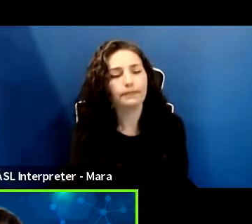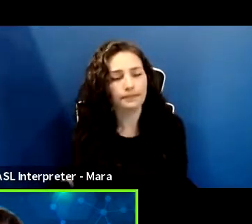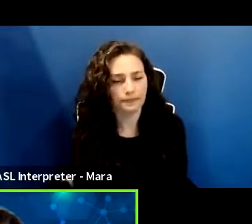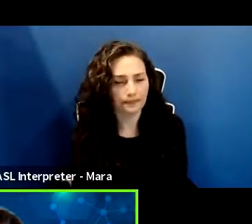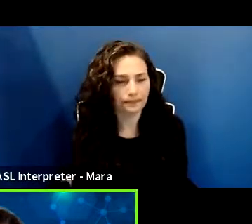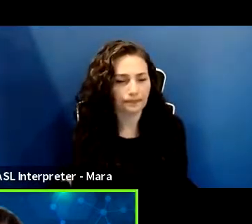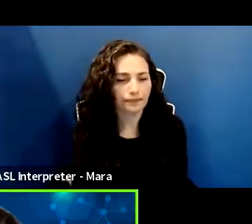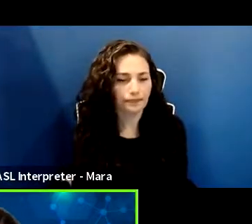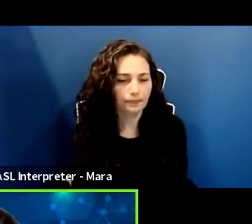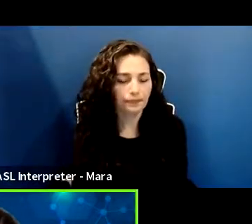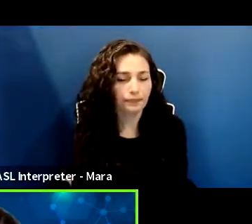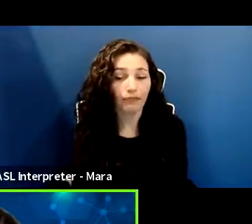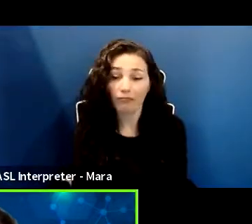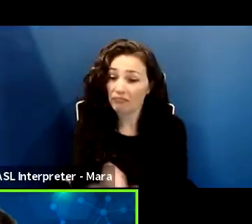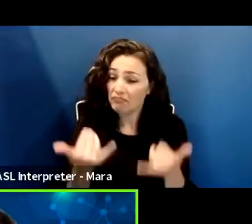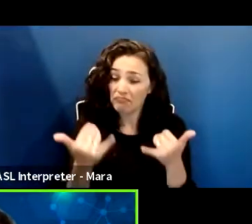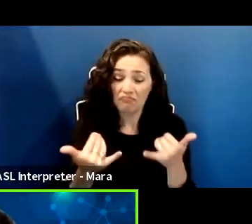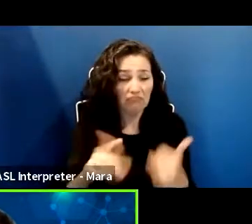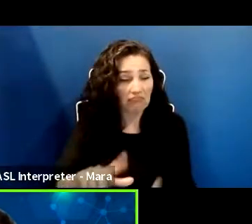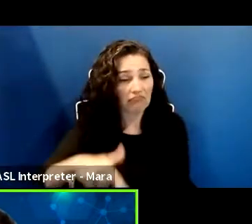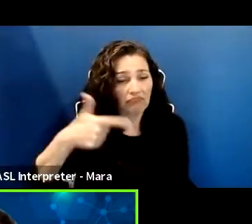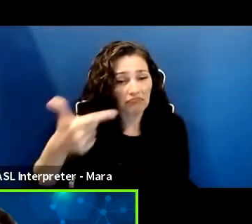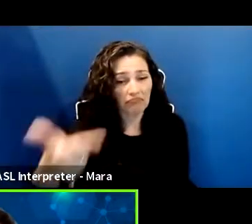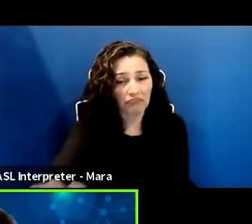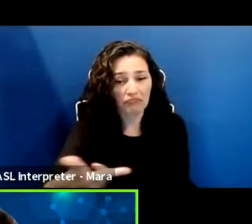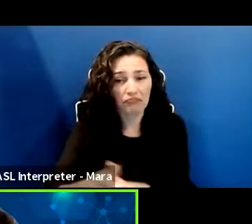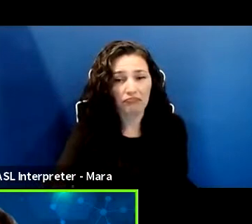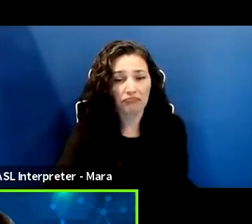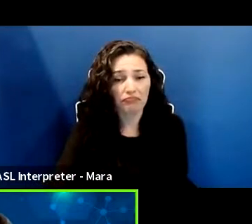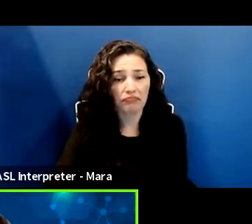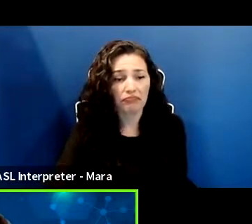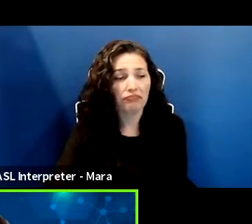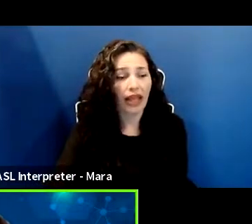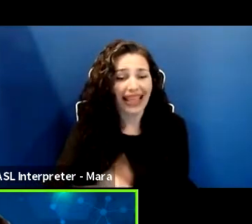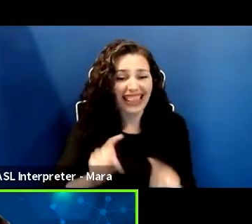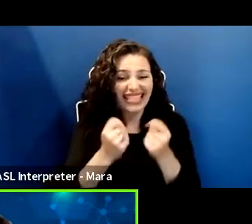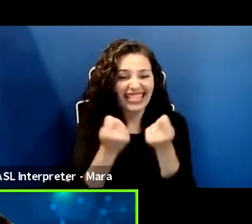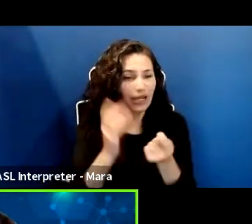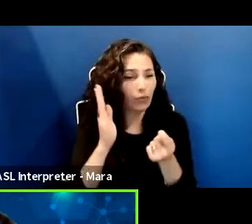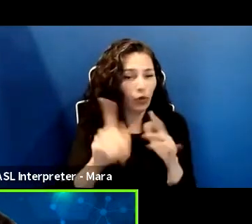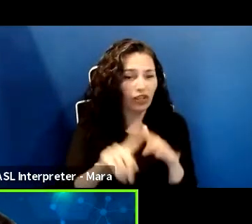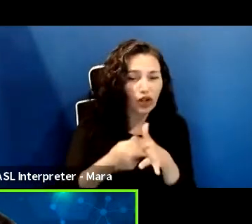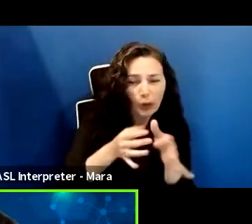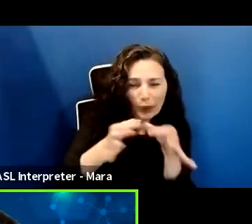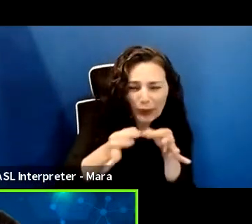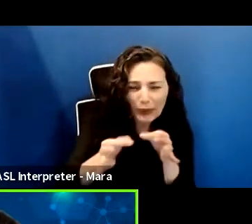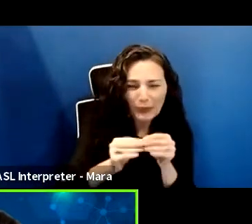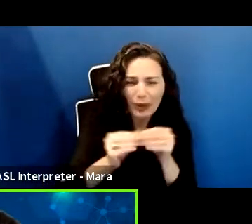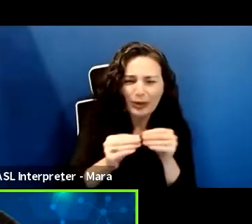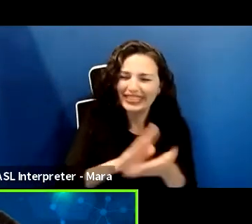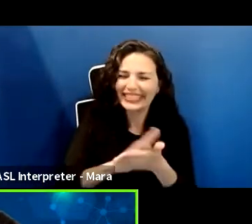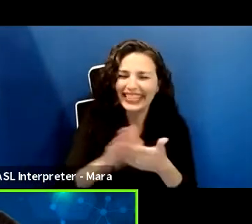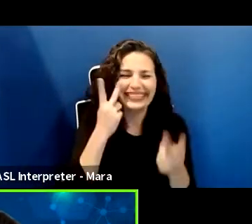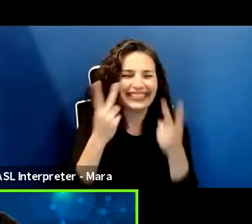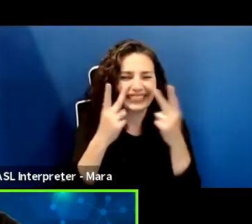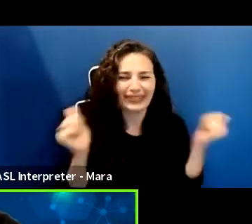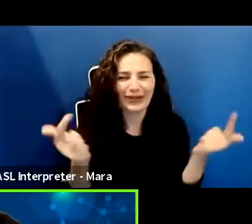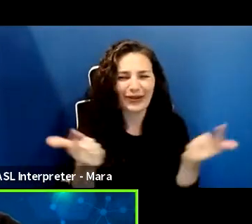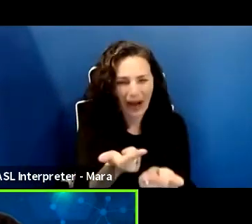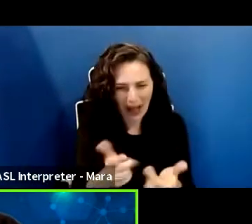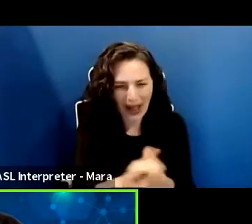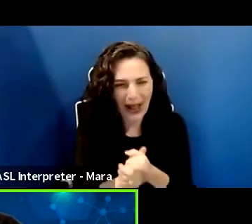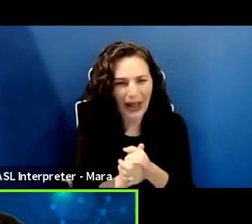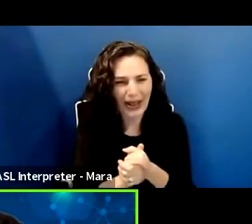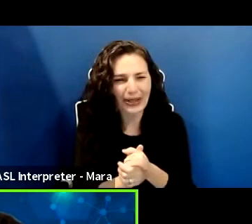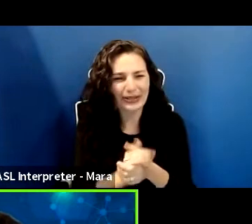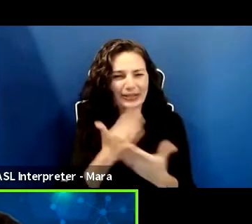pteoe@sagaftra.org. With that said, I'm going to pass everything over to our team so they can take it away. It is so nice to see you all and